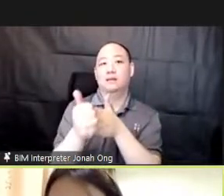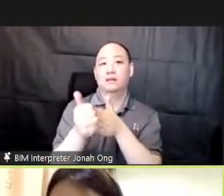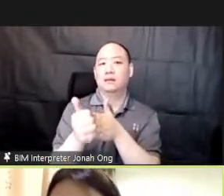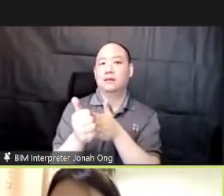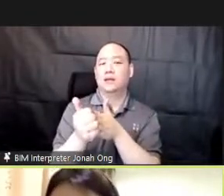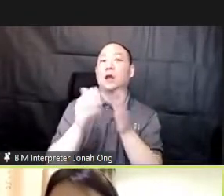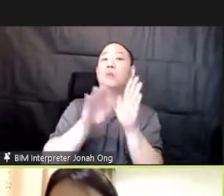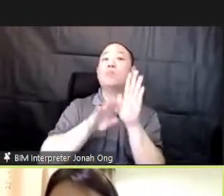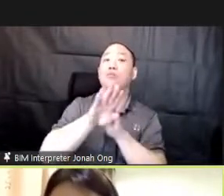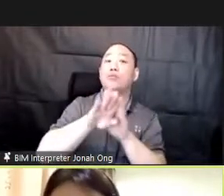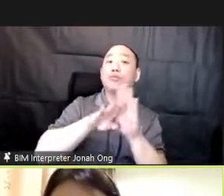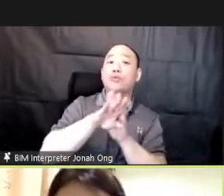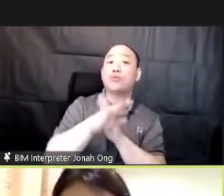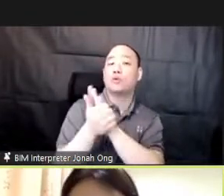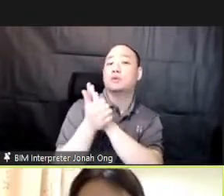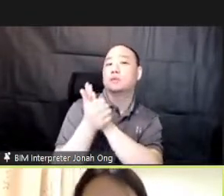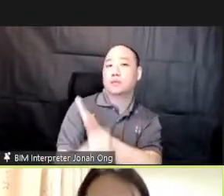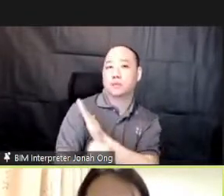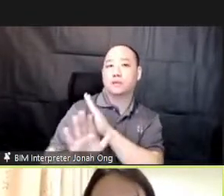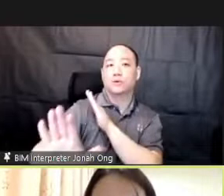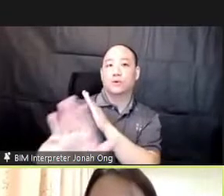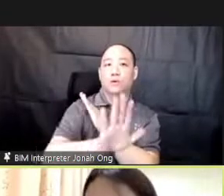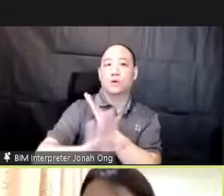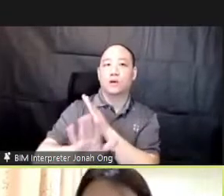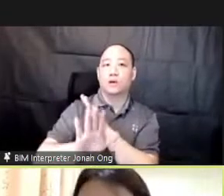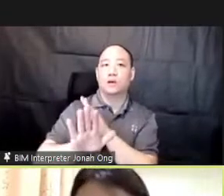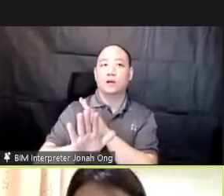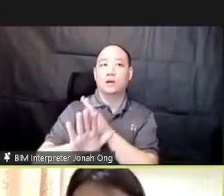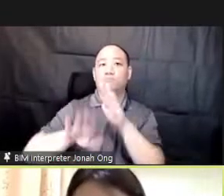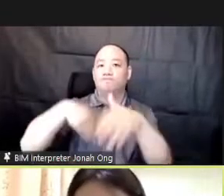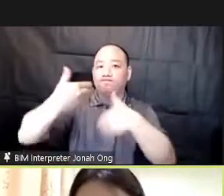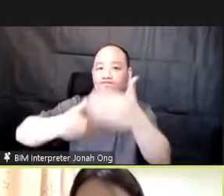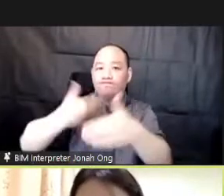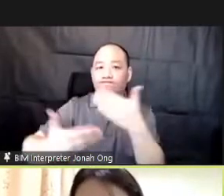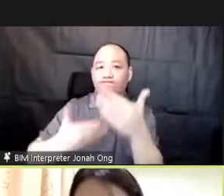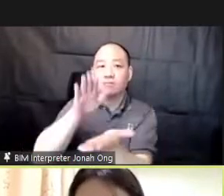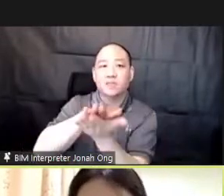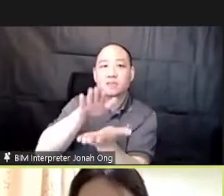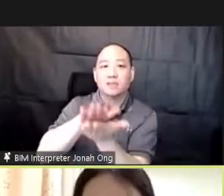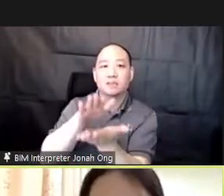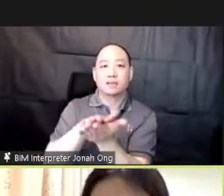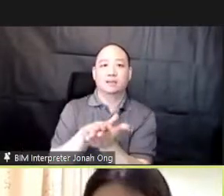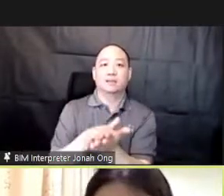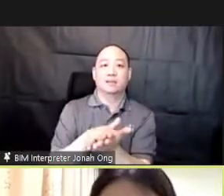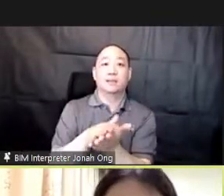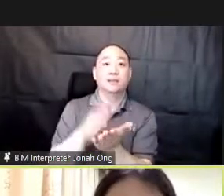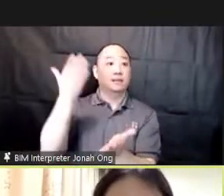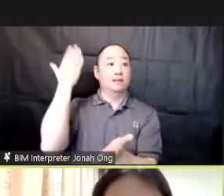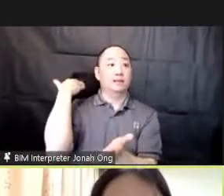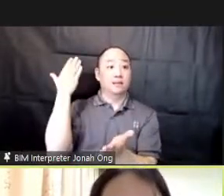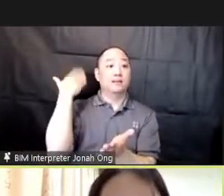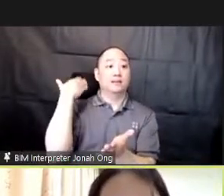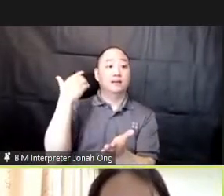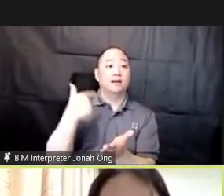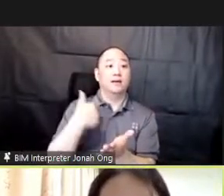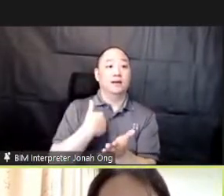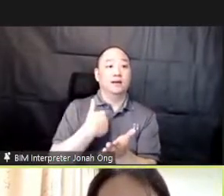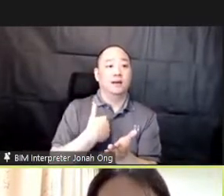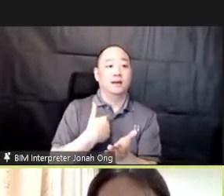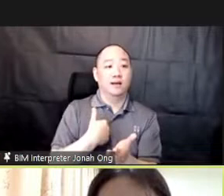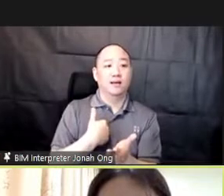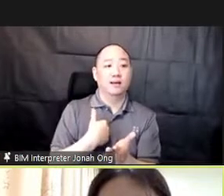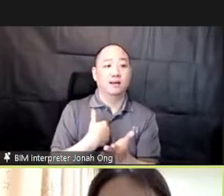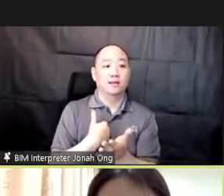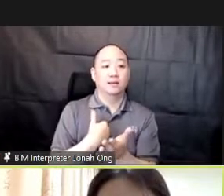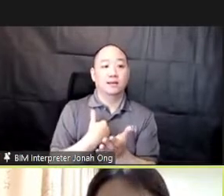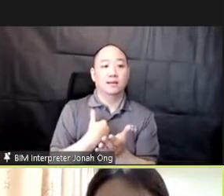can then work on improving their schools. Like I said just now, I was a Teach for Malaysia alumni as well.